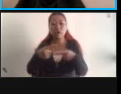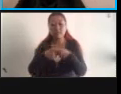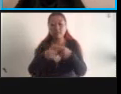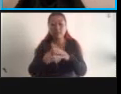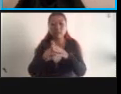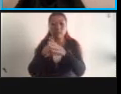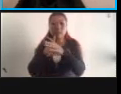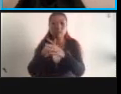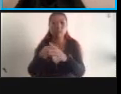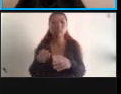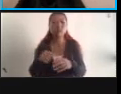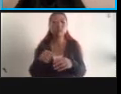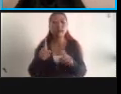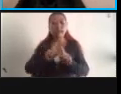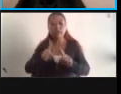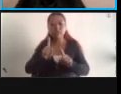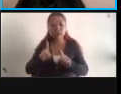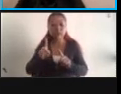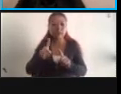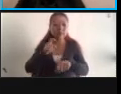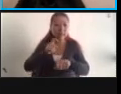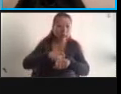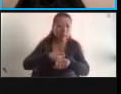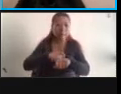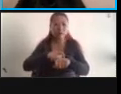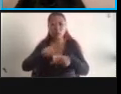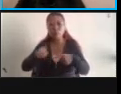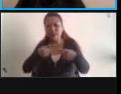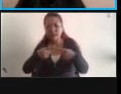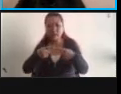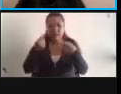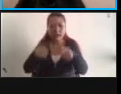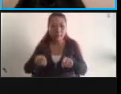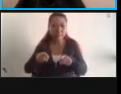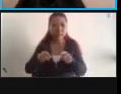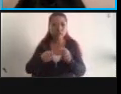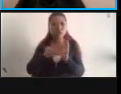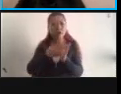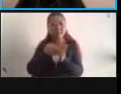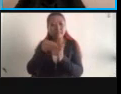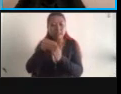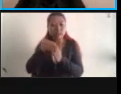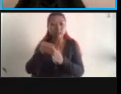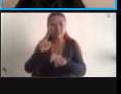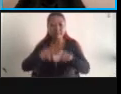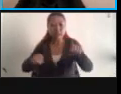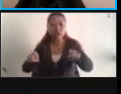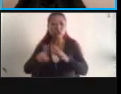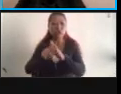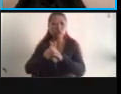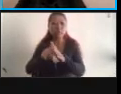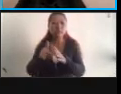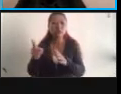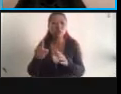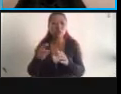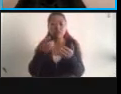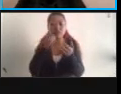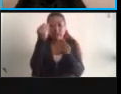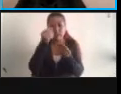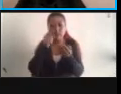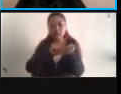of amount, type, and timing. Concept mapping of open-ended analog data suggests 4 types of conflicts: